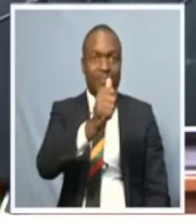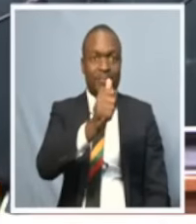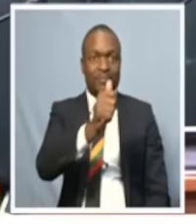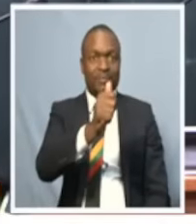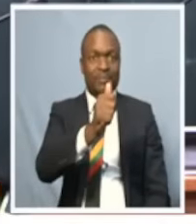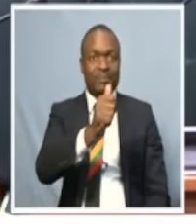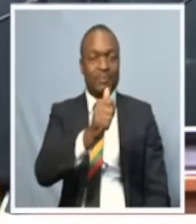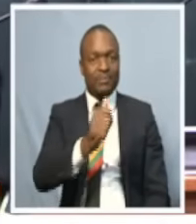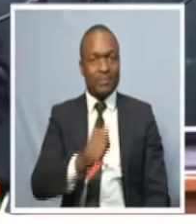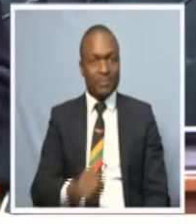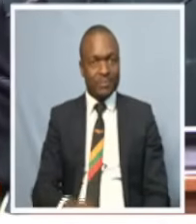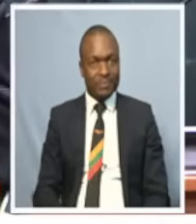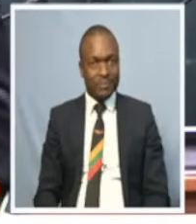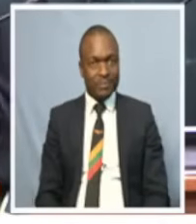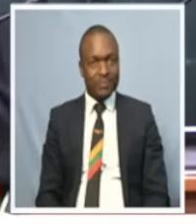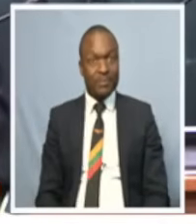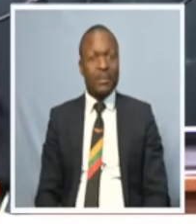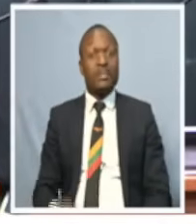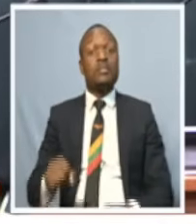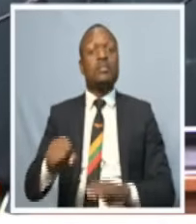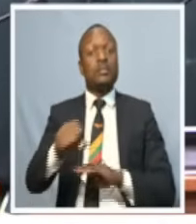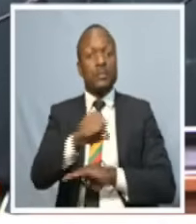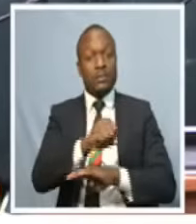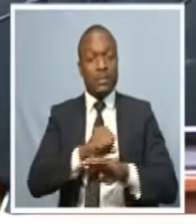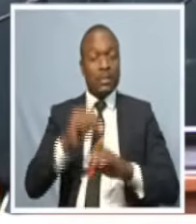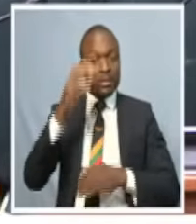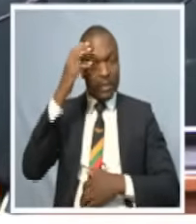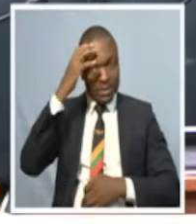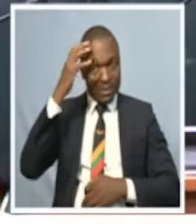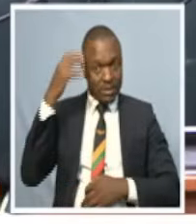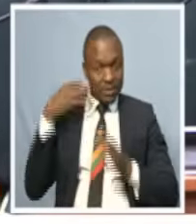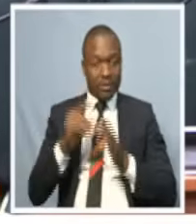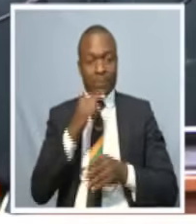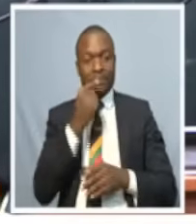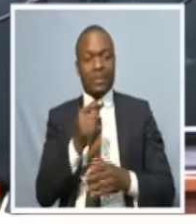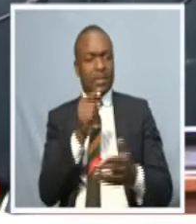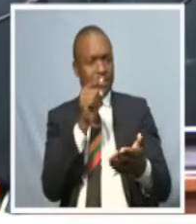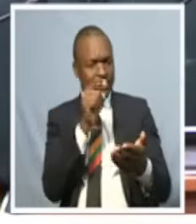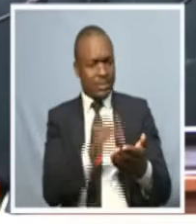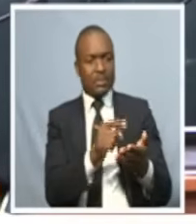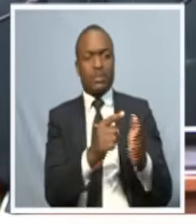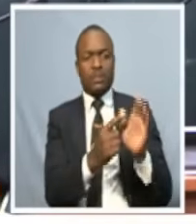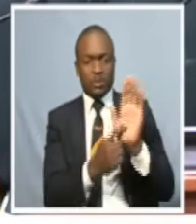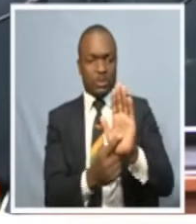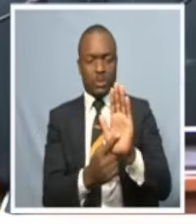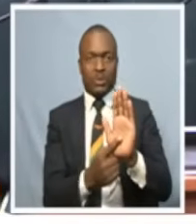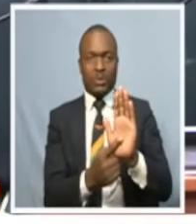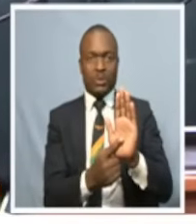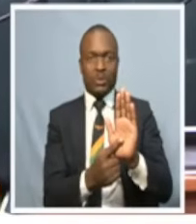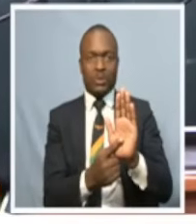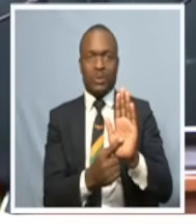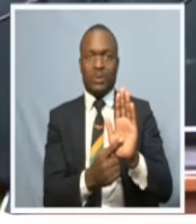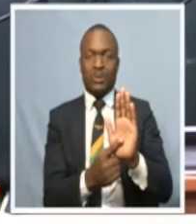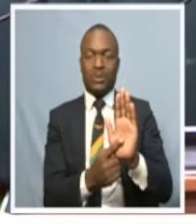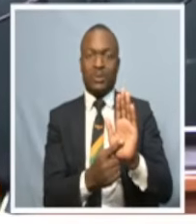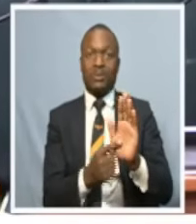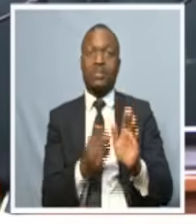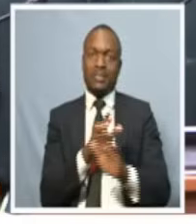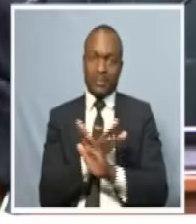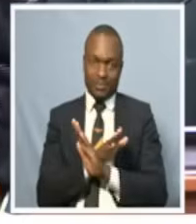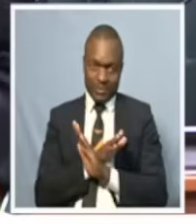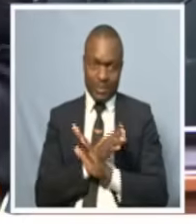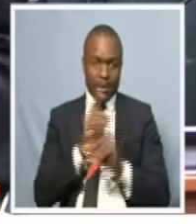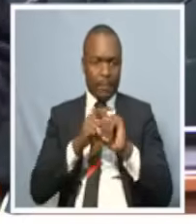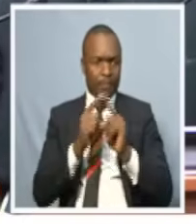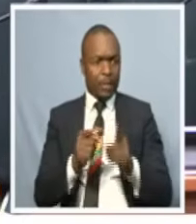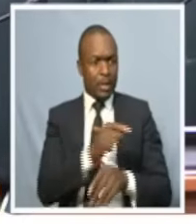very critical senior officials, have said this reflects the face of Zambia.